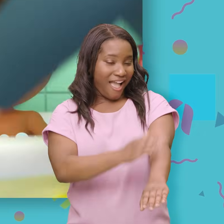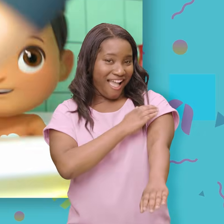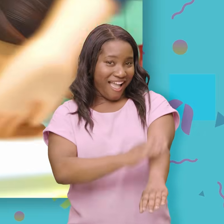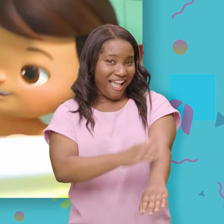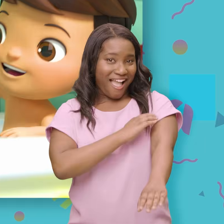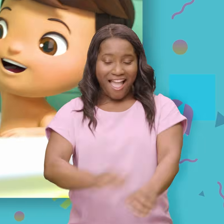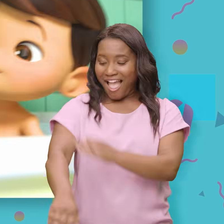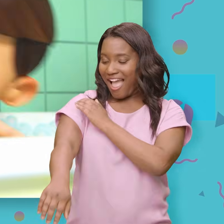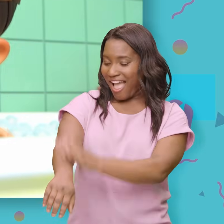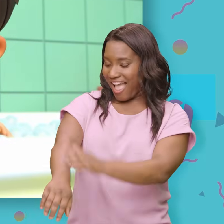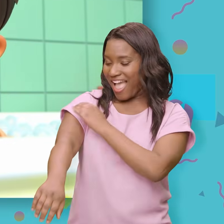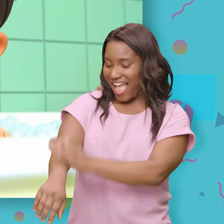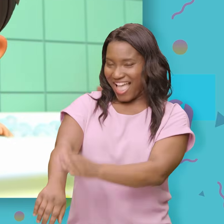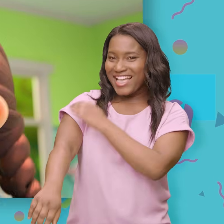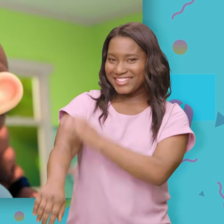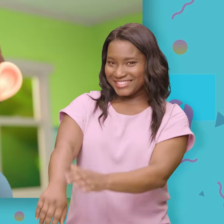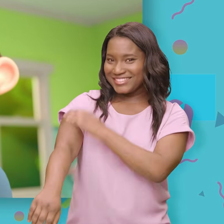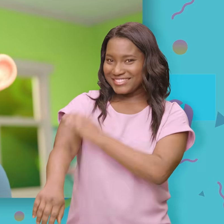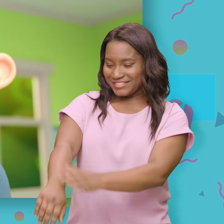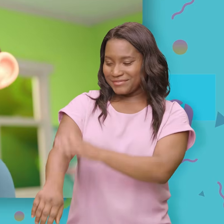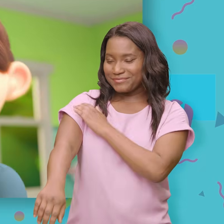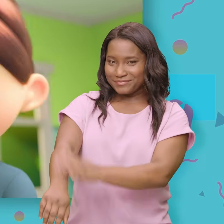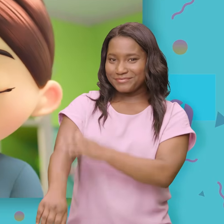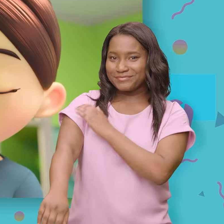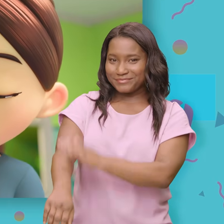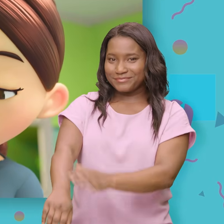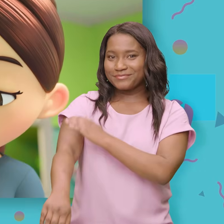clean with my soap.